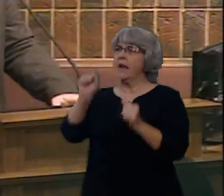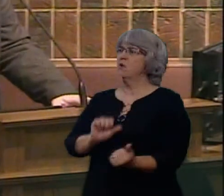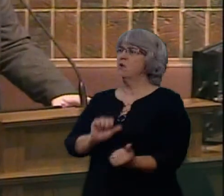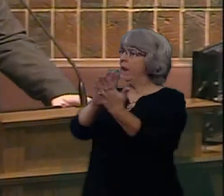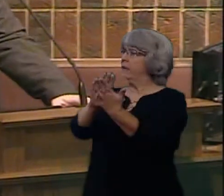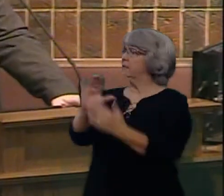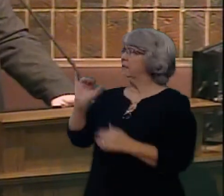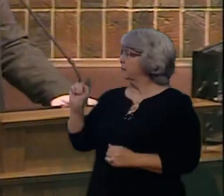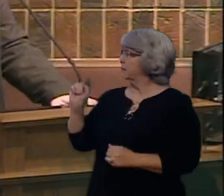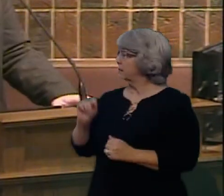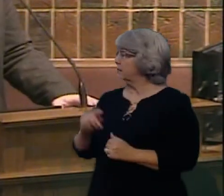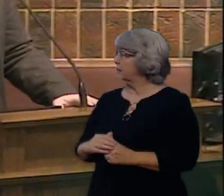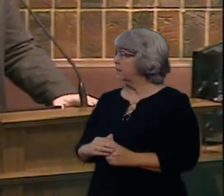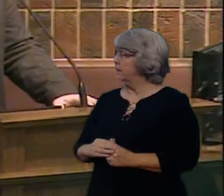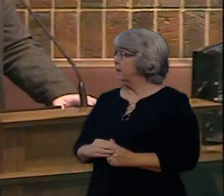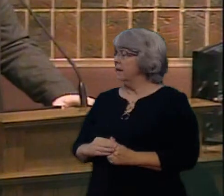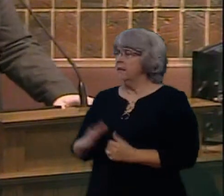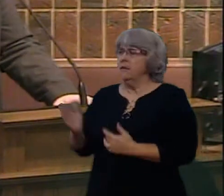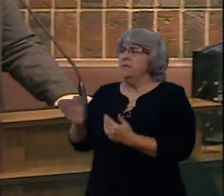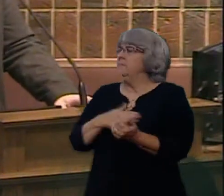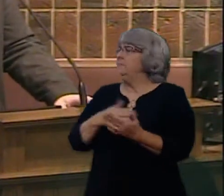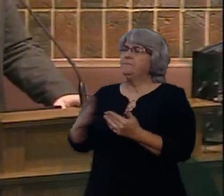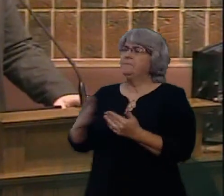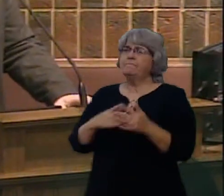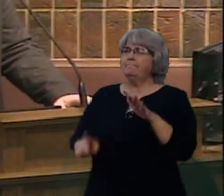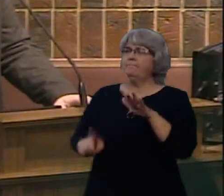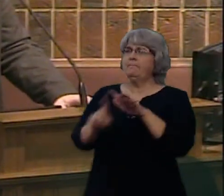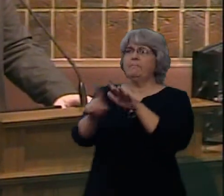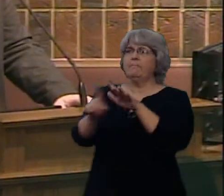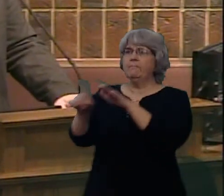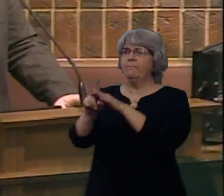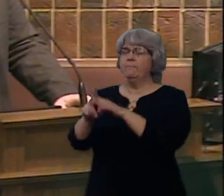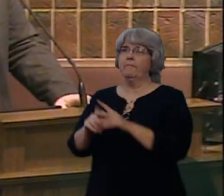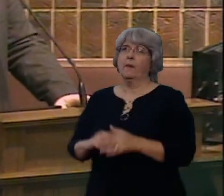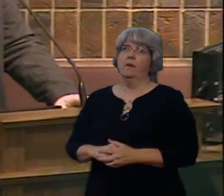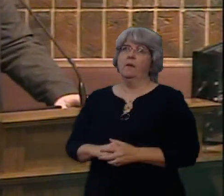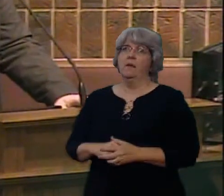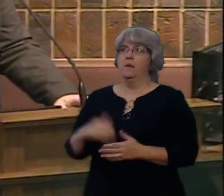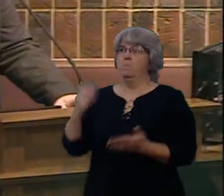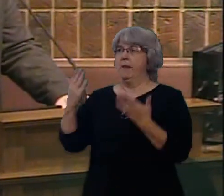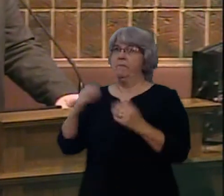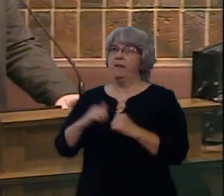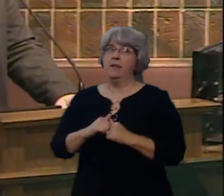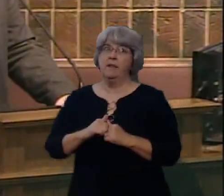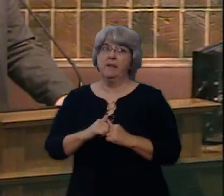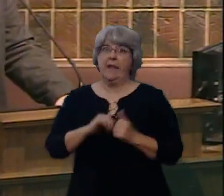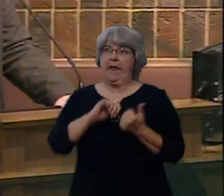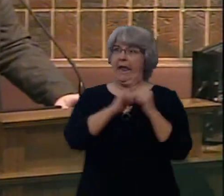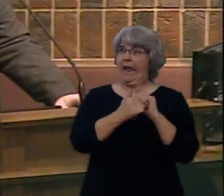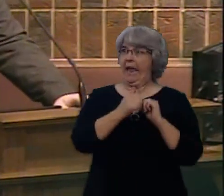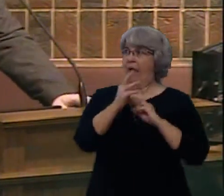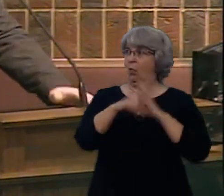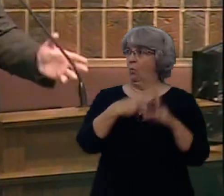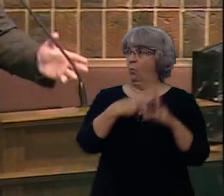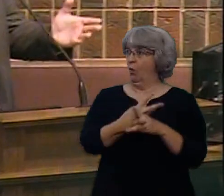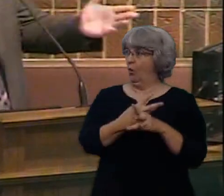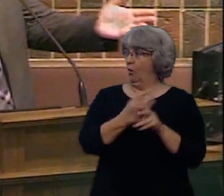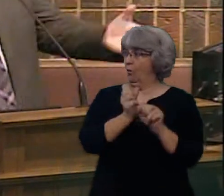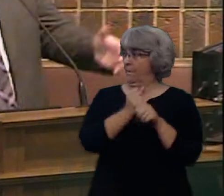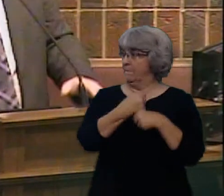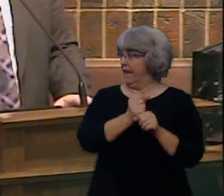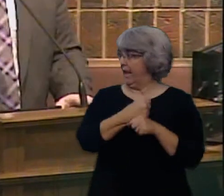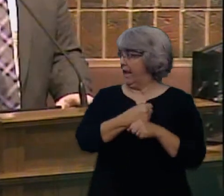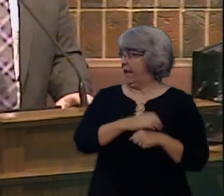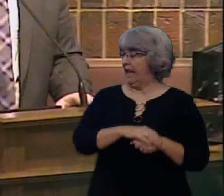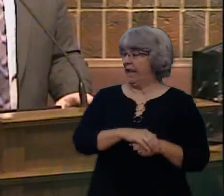So whatever it is that comes up, whether it's about the origin of the world, if it's somebody teaching something false on marriage,